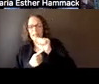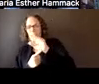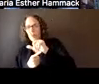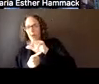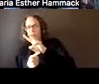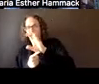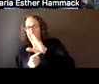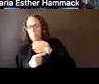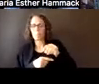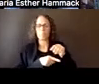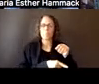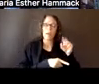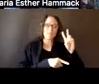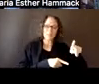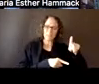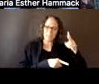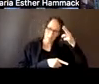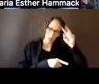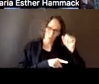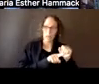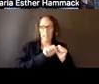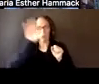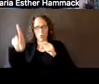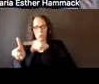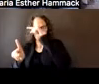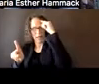Philadelphia. And in his letter, Gomez Farias said,